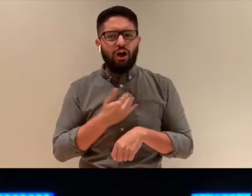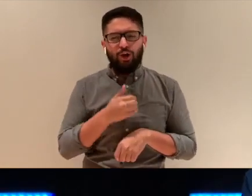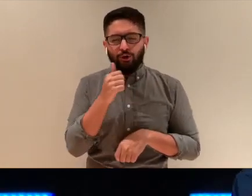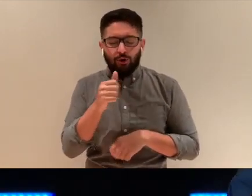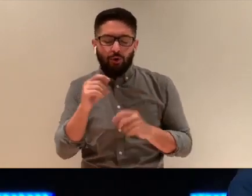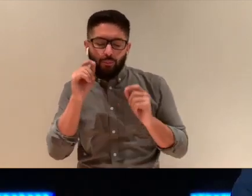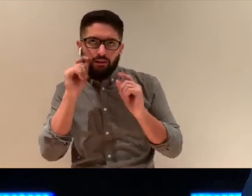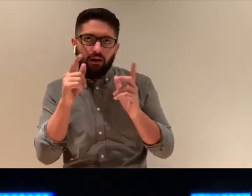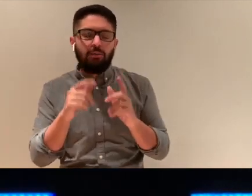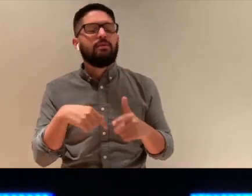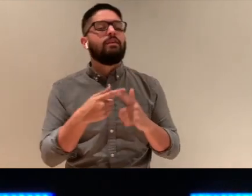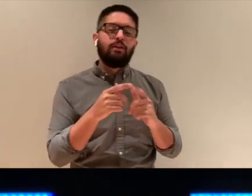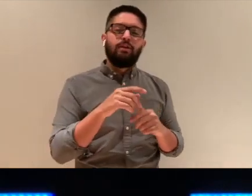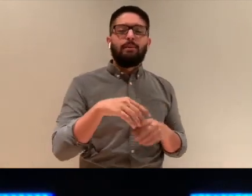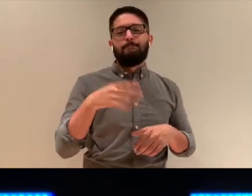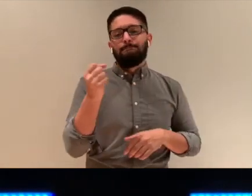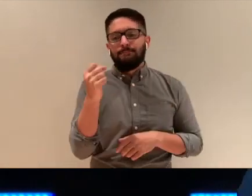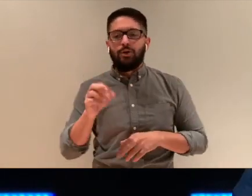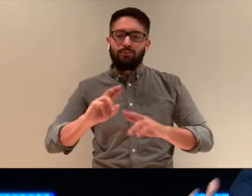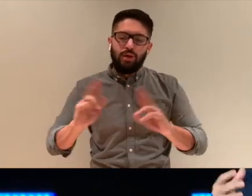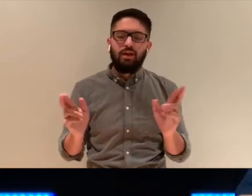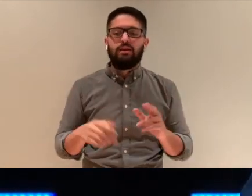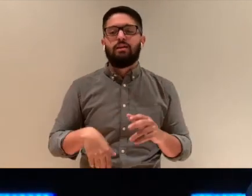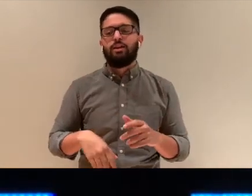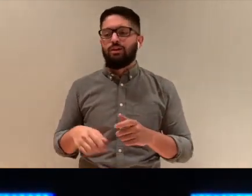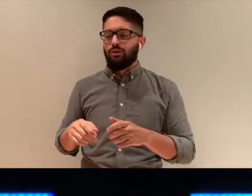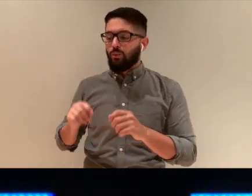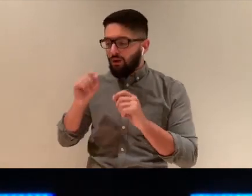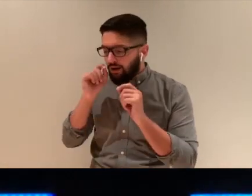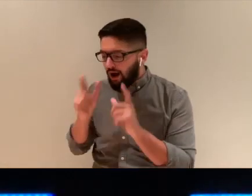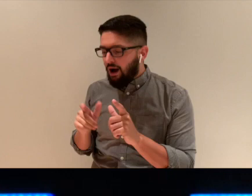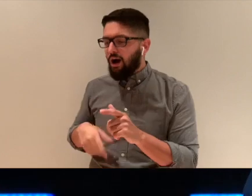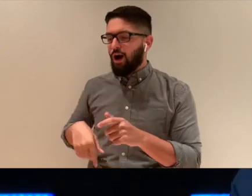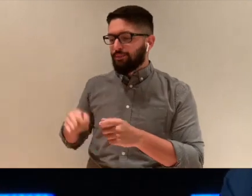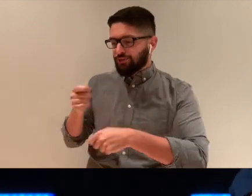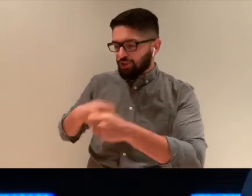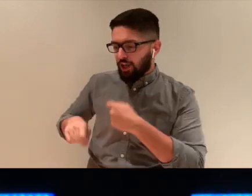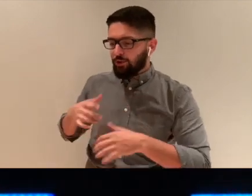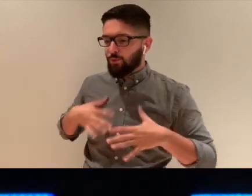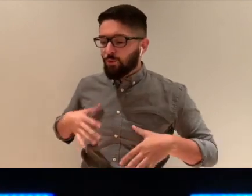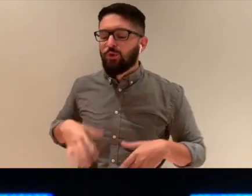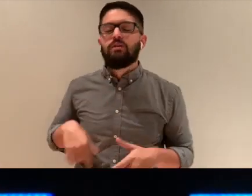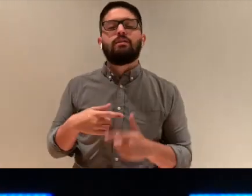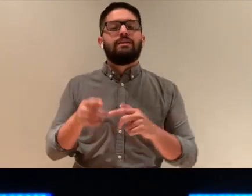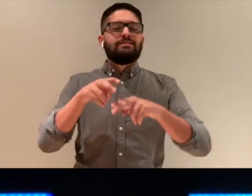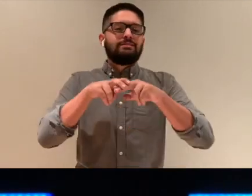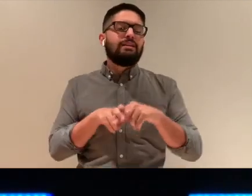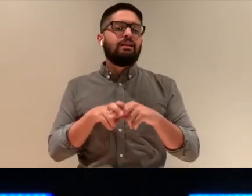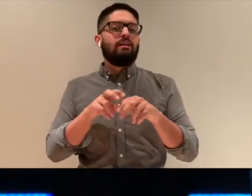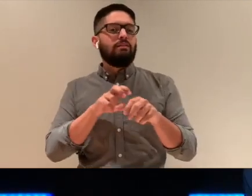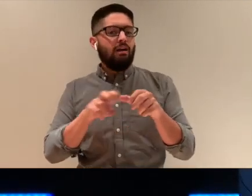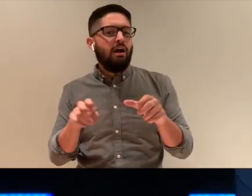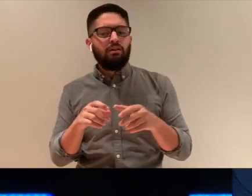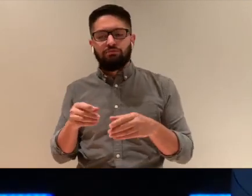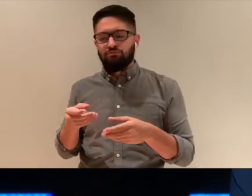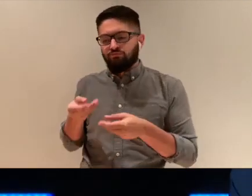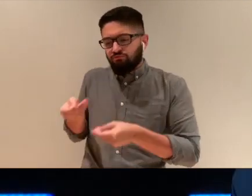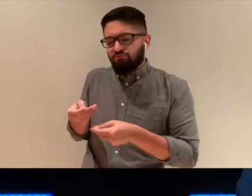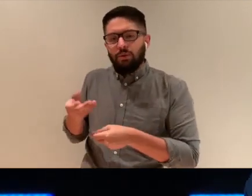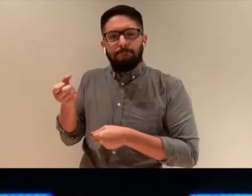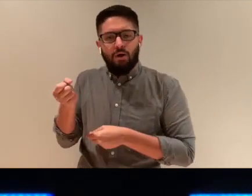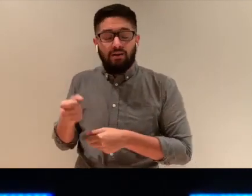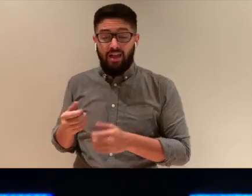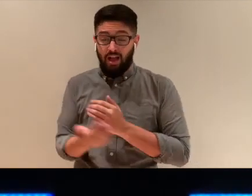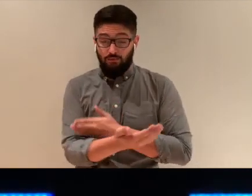starts stirring a little bit. And so we get the milk ready and we wake her up, we change her. And we sit down on the couch just to give her